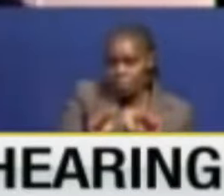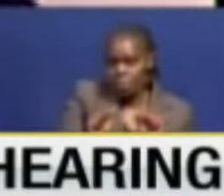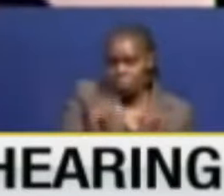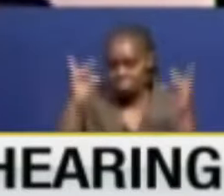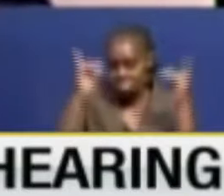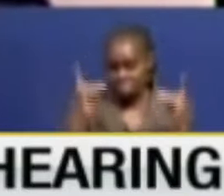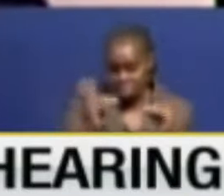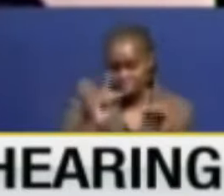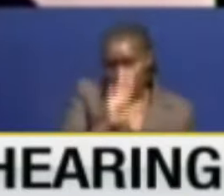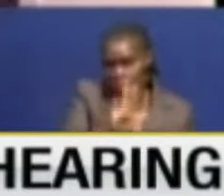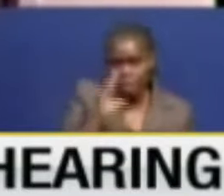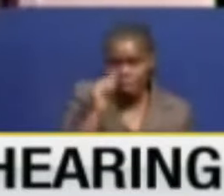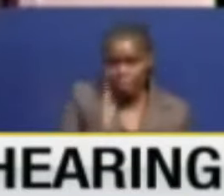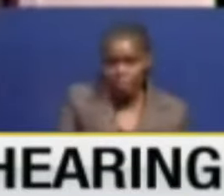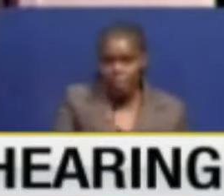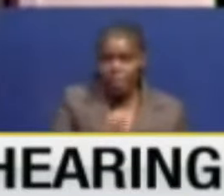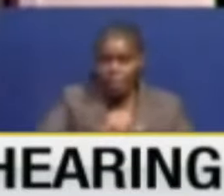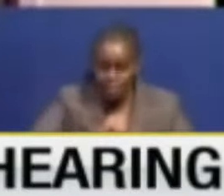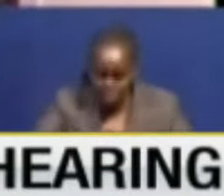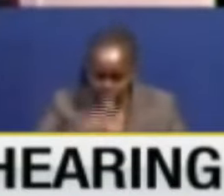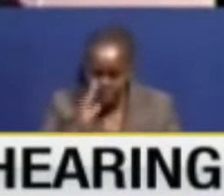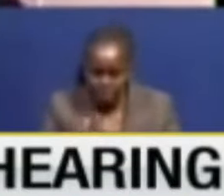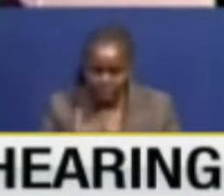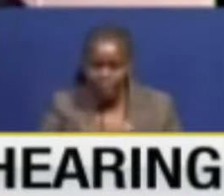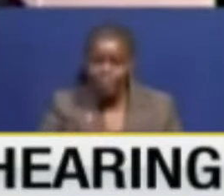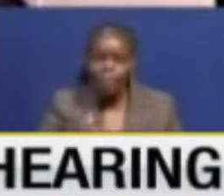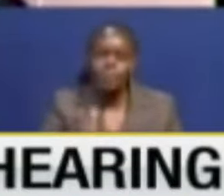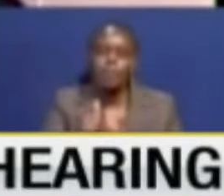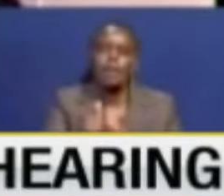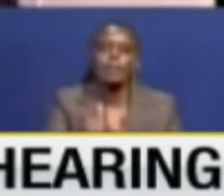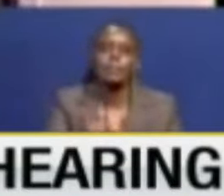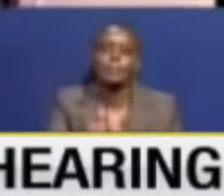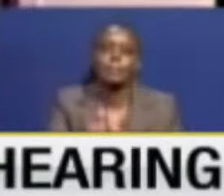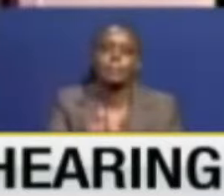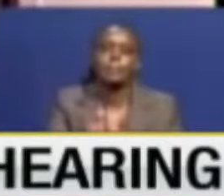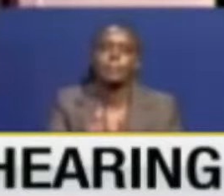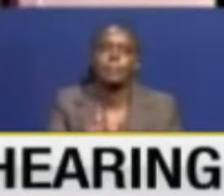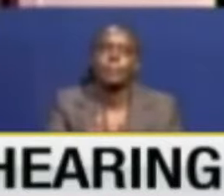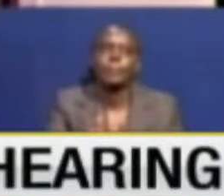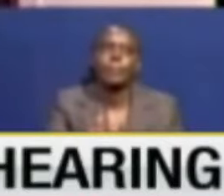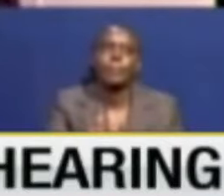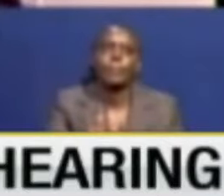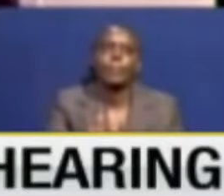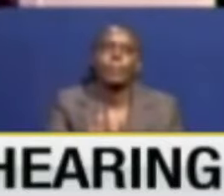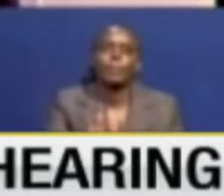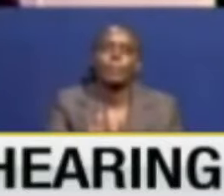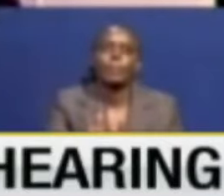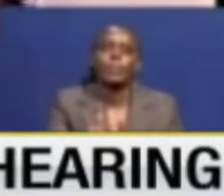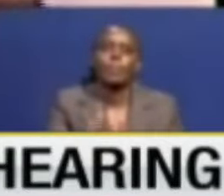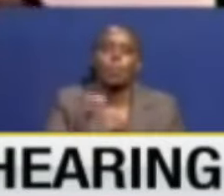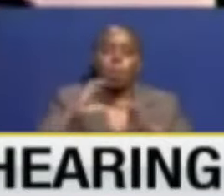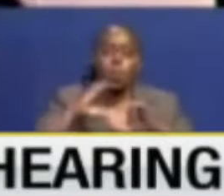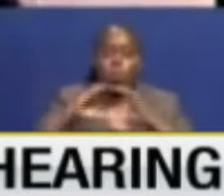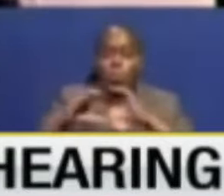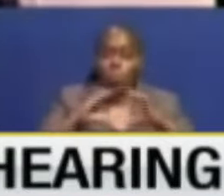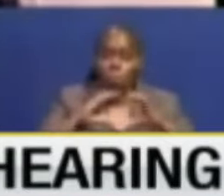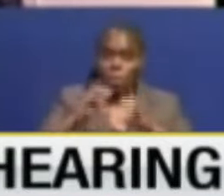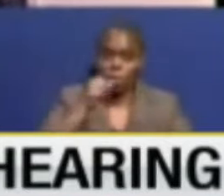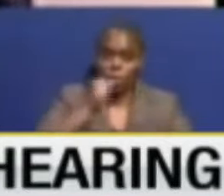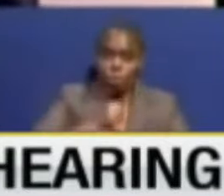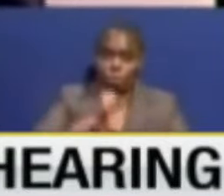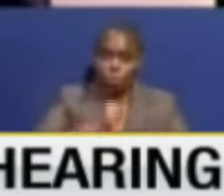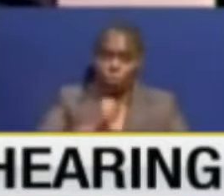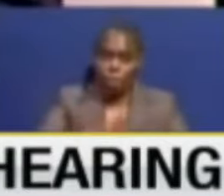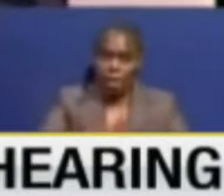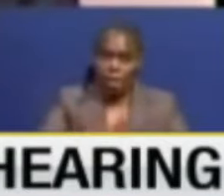directs. Honorable Speaker, I seek your guidance in respect to a communication that was done to